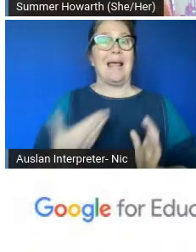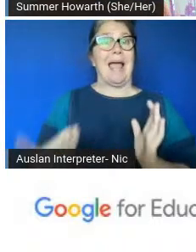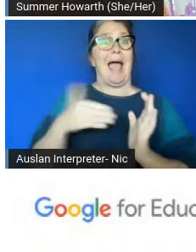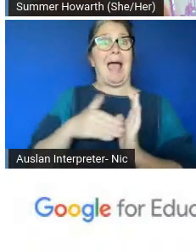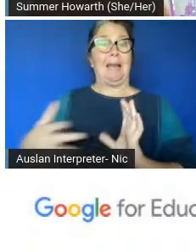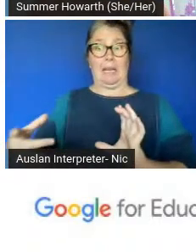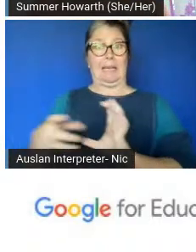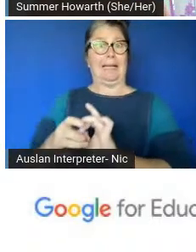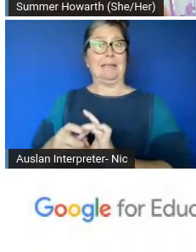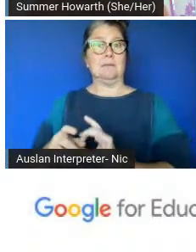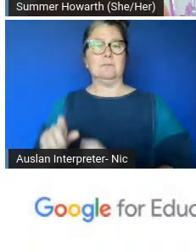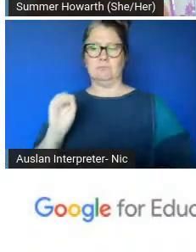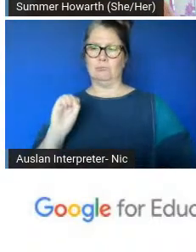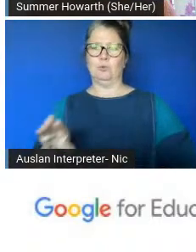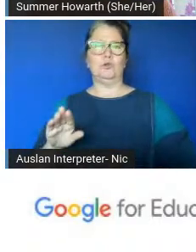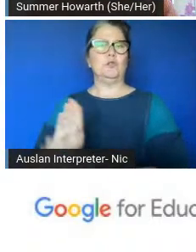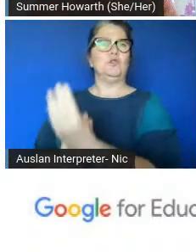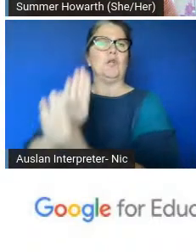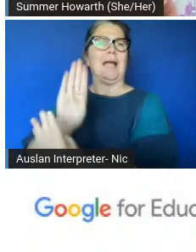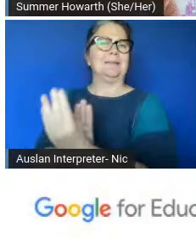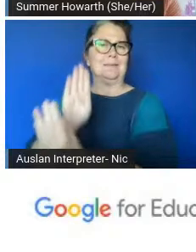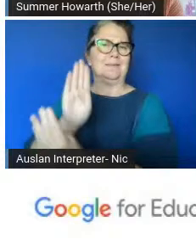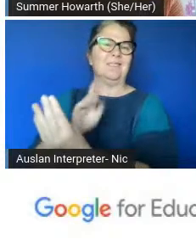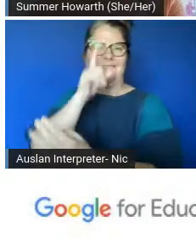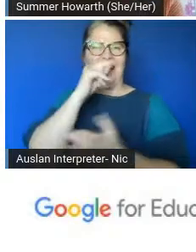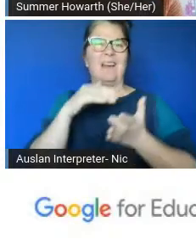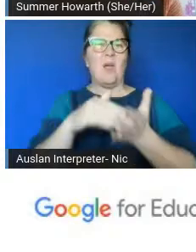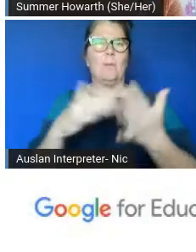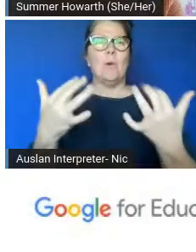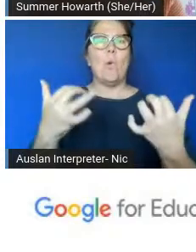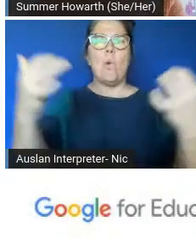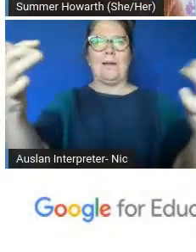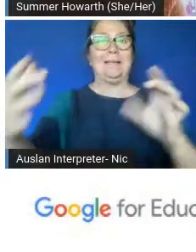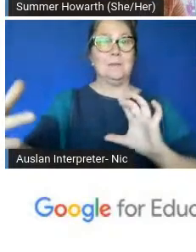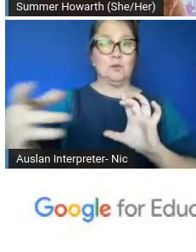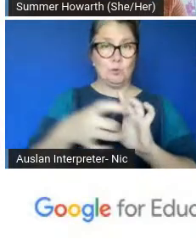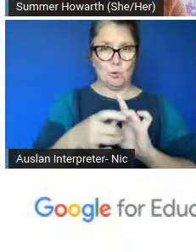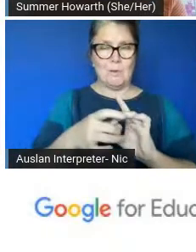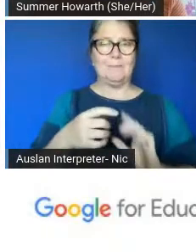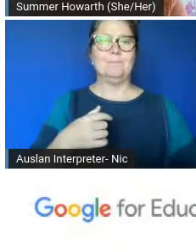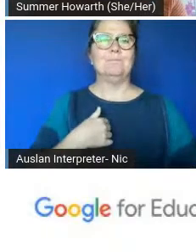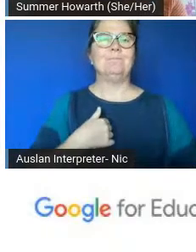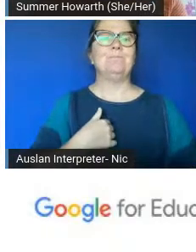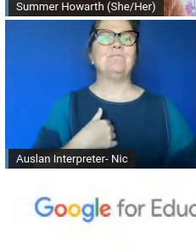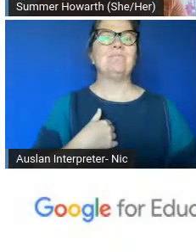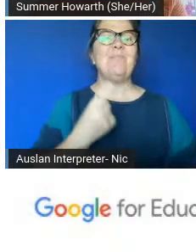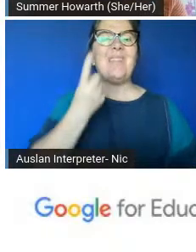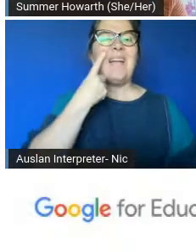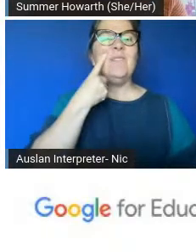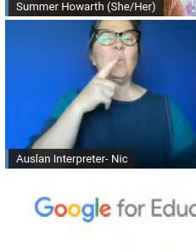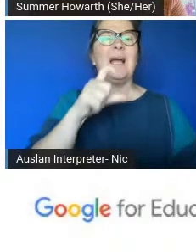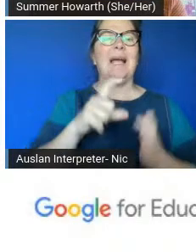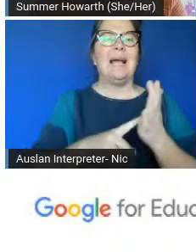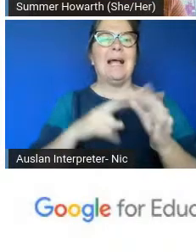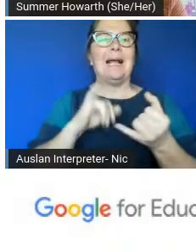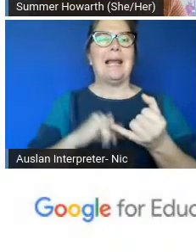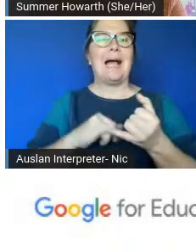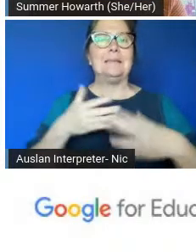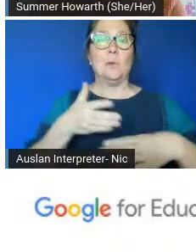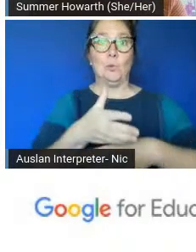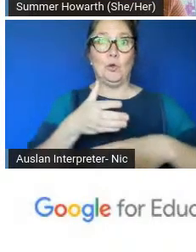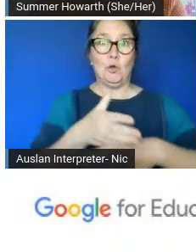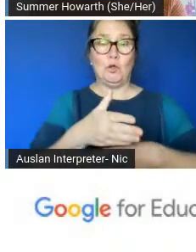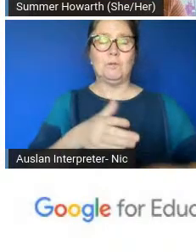classroom. If you haven't joined it, that'd be awesome. And I'm going to go to classwork, and I'm going to create an